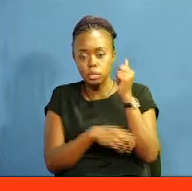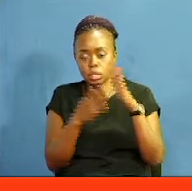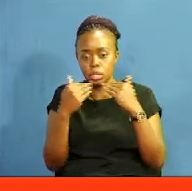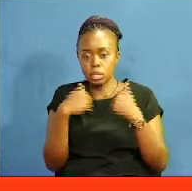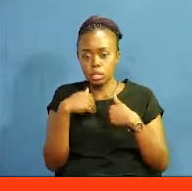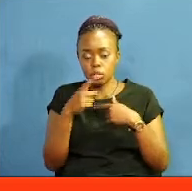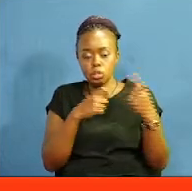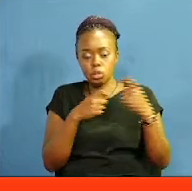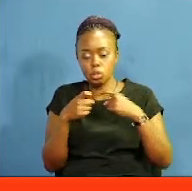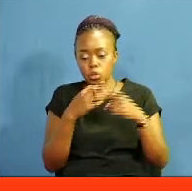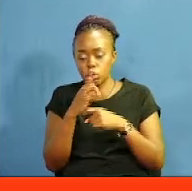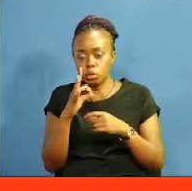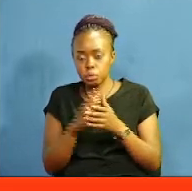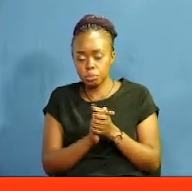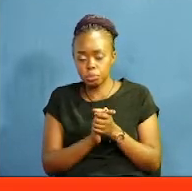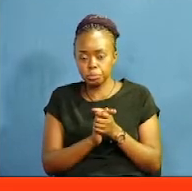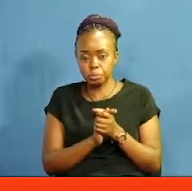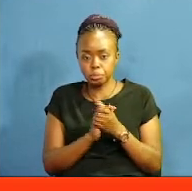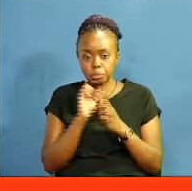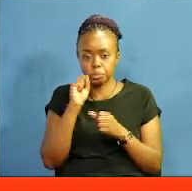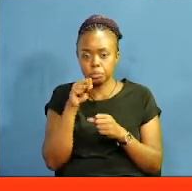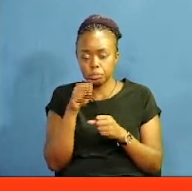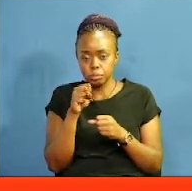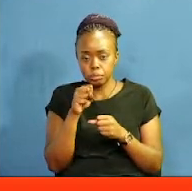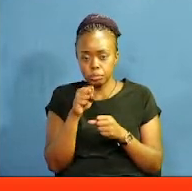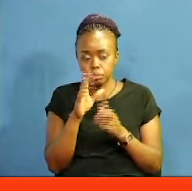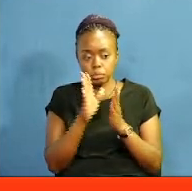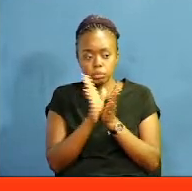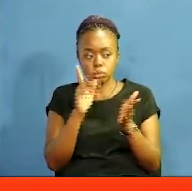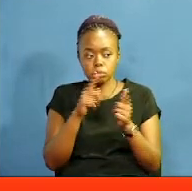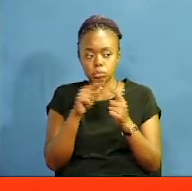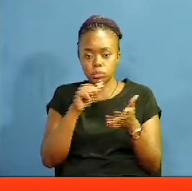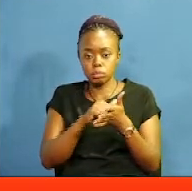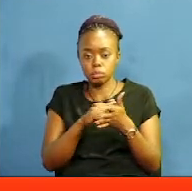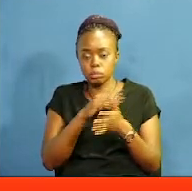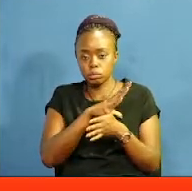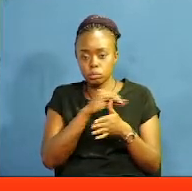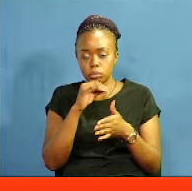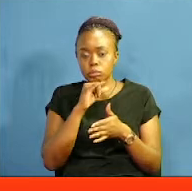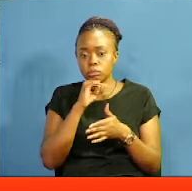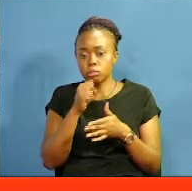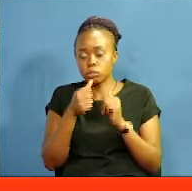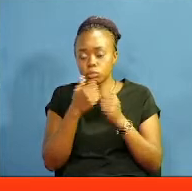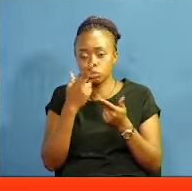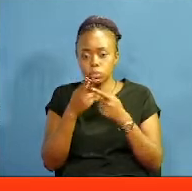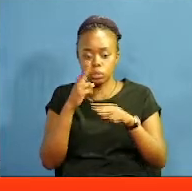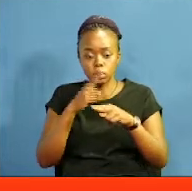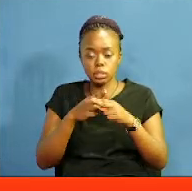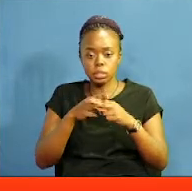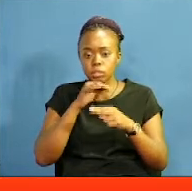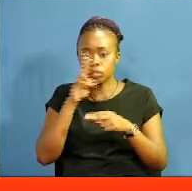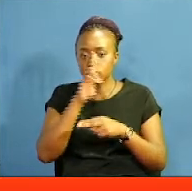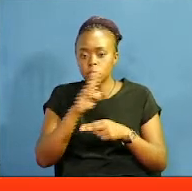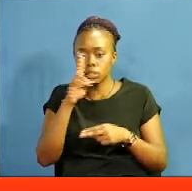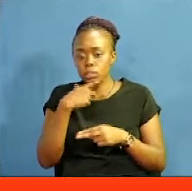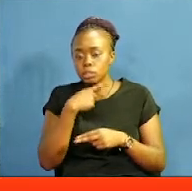their candidate of choice? Yes, I may say that there's more to that. And there's a certain term that is